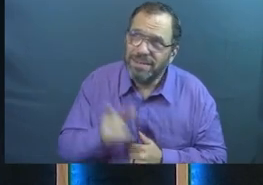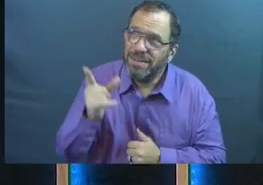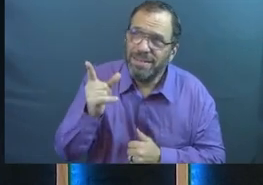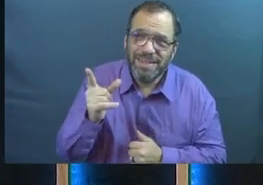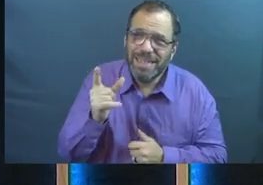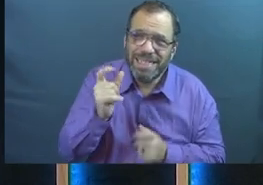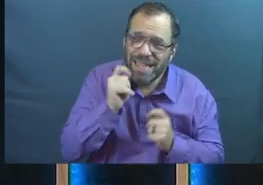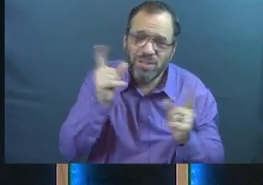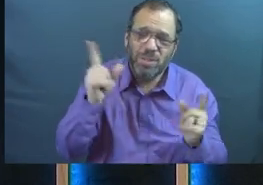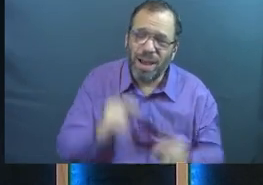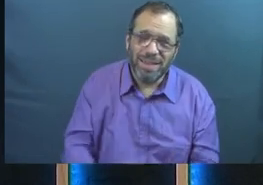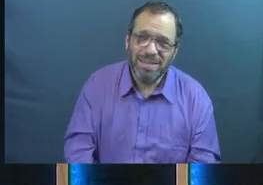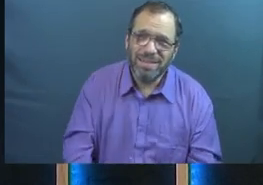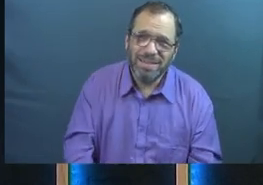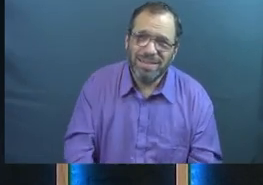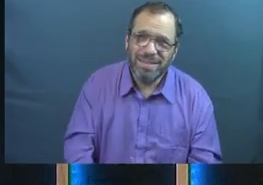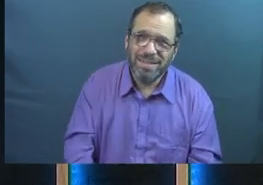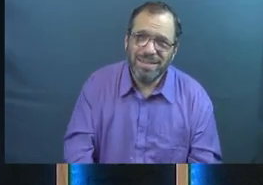surprised.